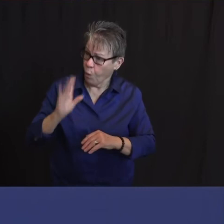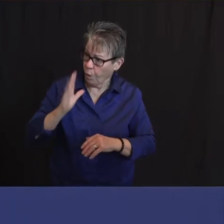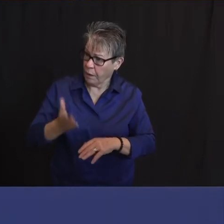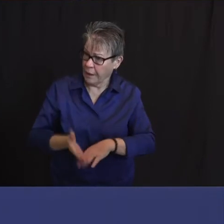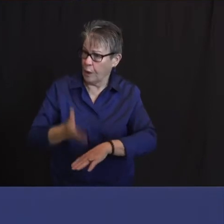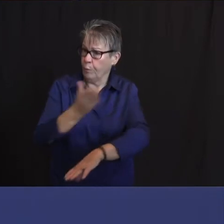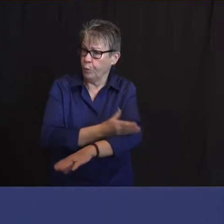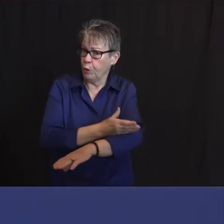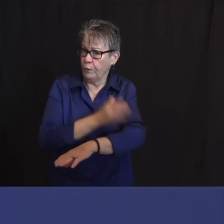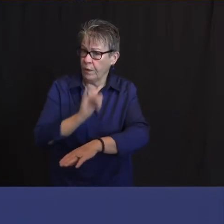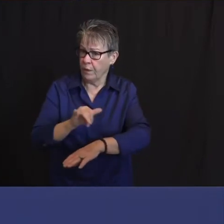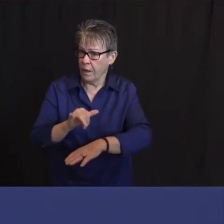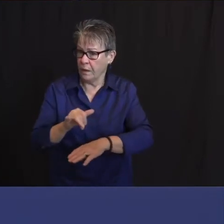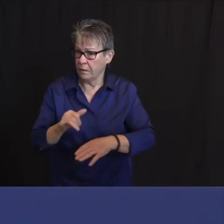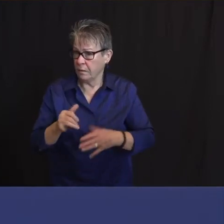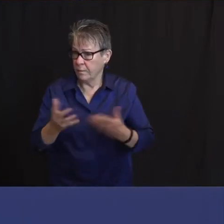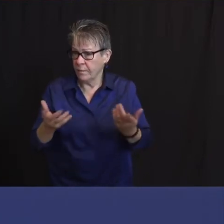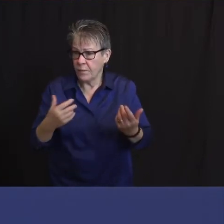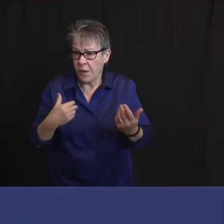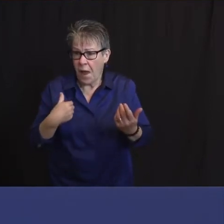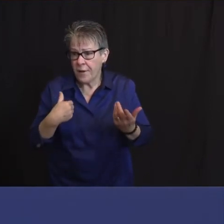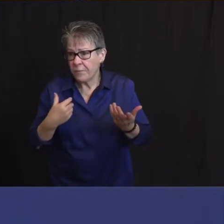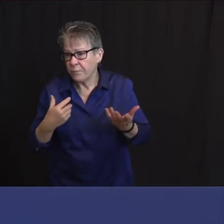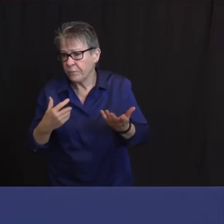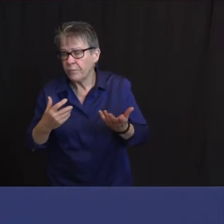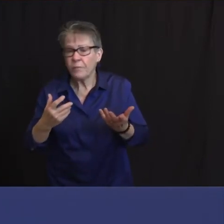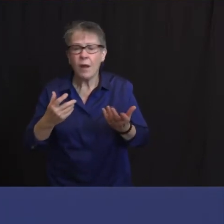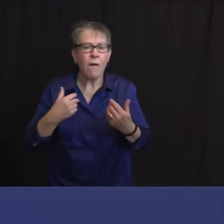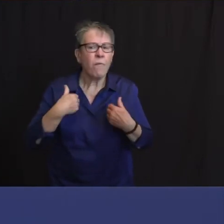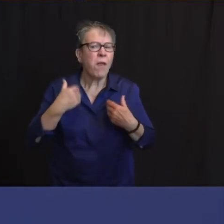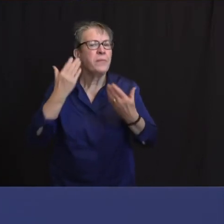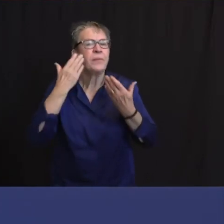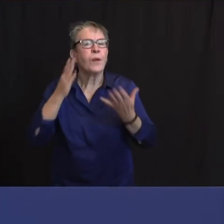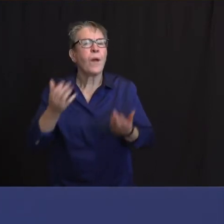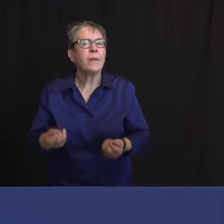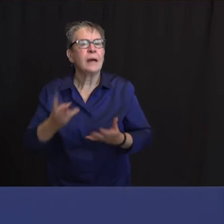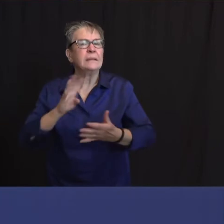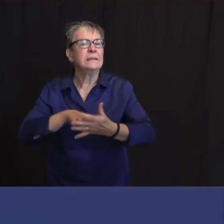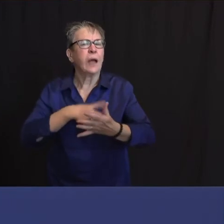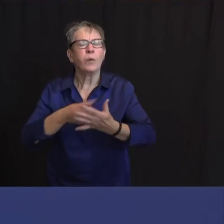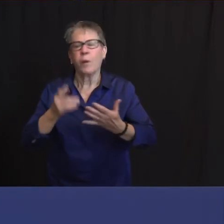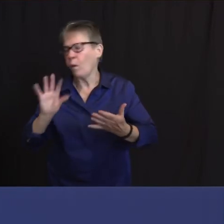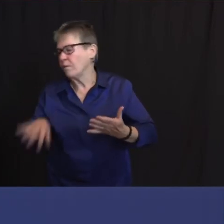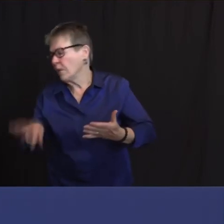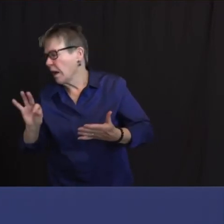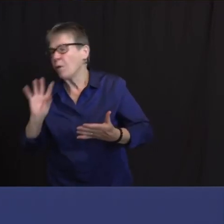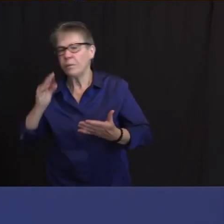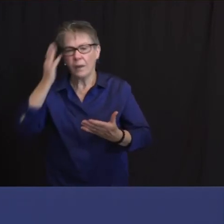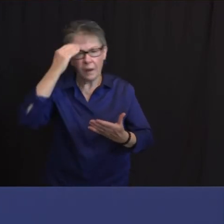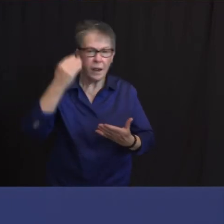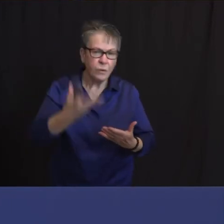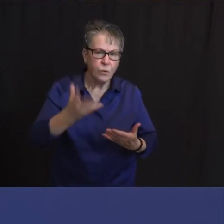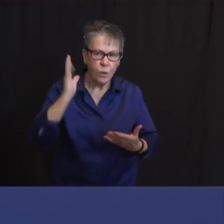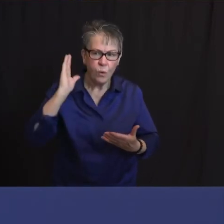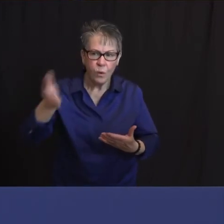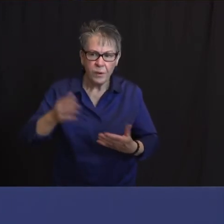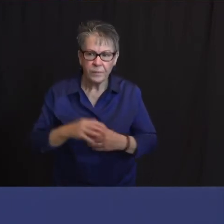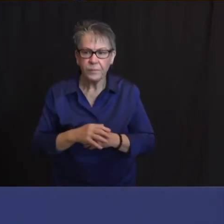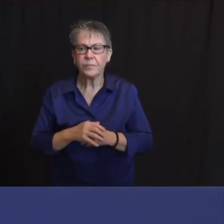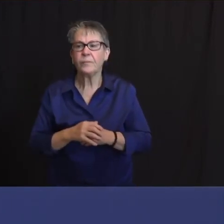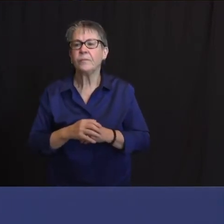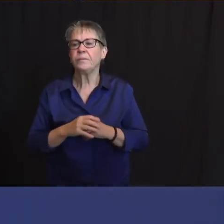hand over to you. I do not know the number of how many have been scheduled, but we can come back to that. I do know the pre-registered number is over 500. I don't know